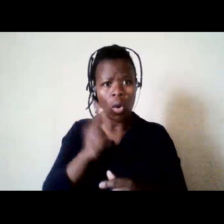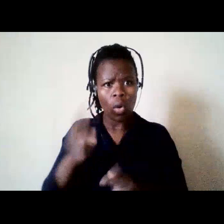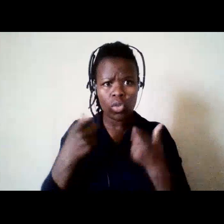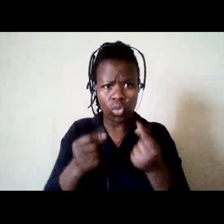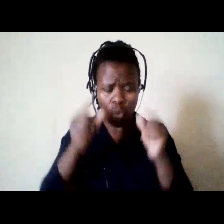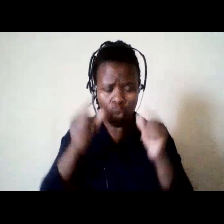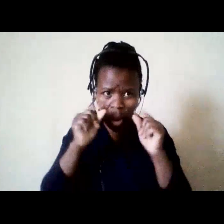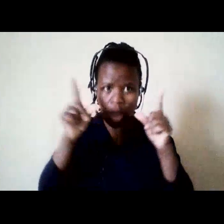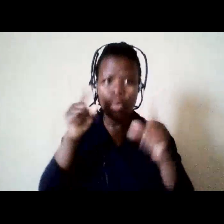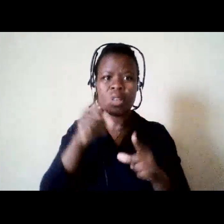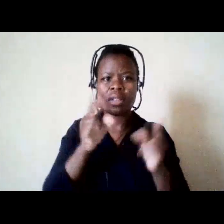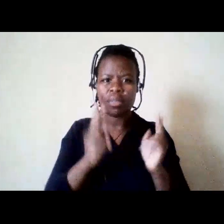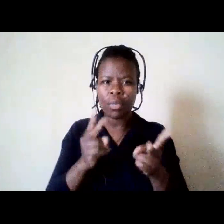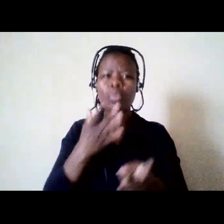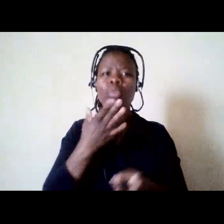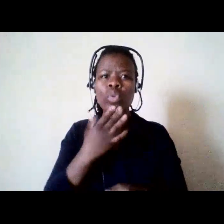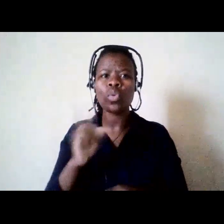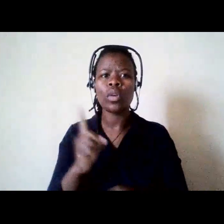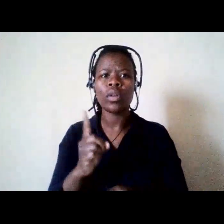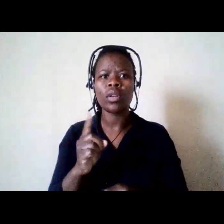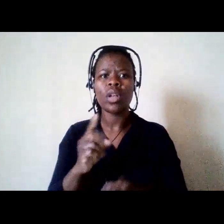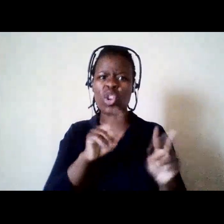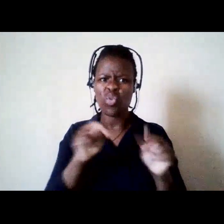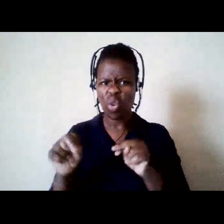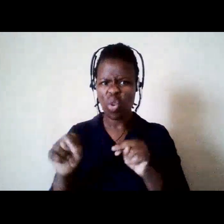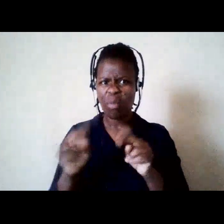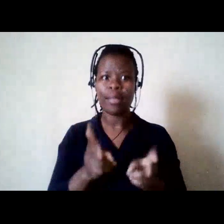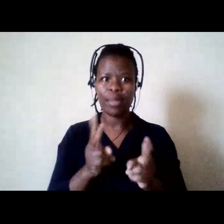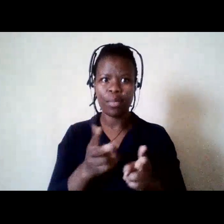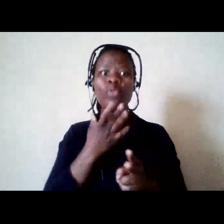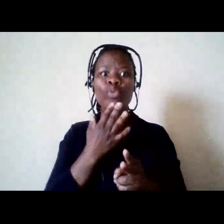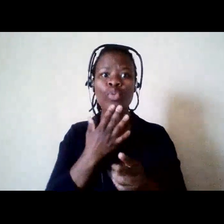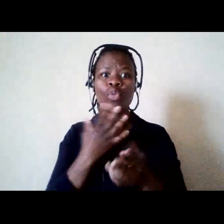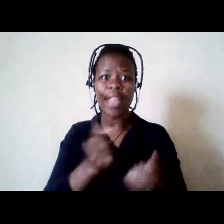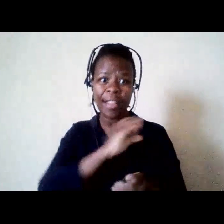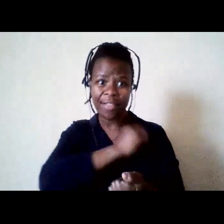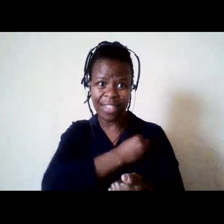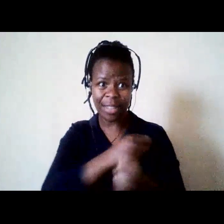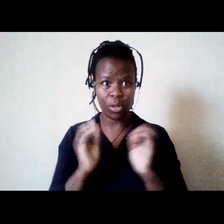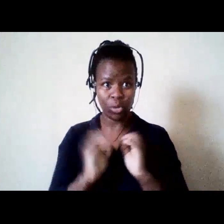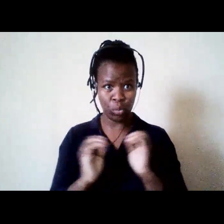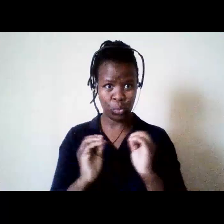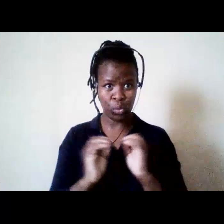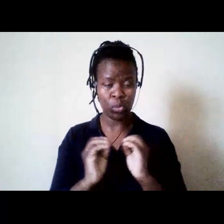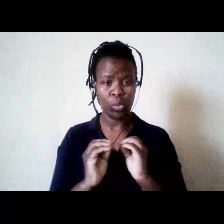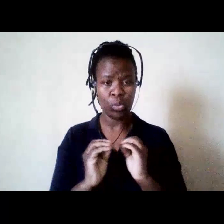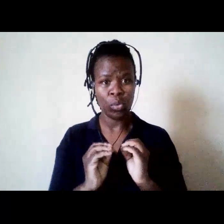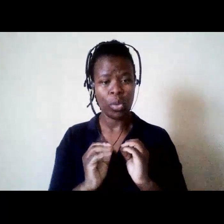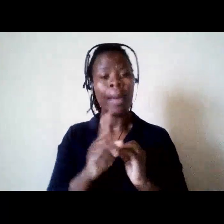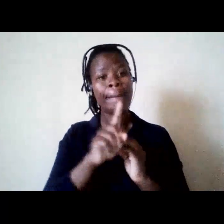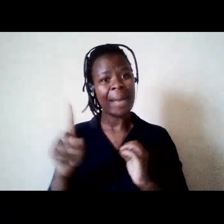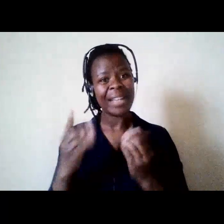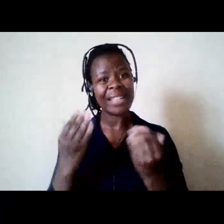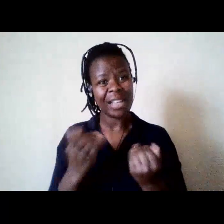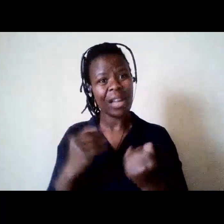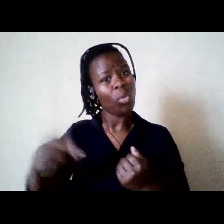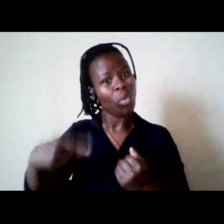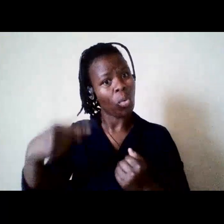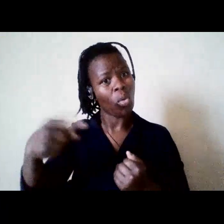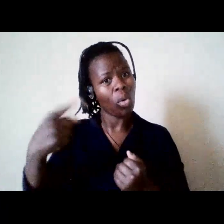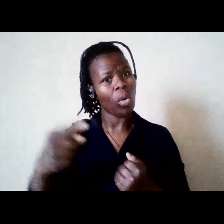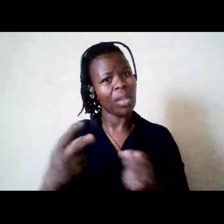with people who are, let me say, normal people who don't have any disability. But now we'll always mention that so-and-so